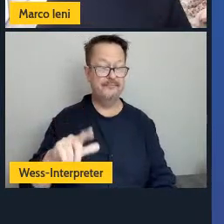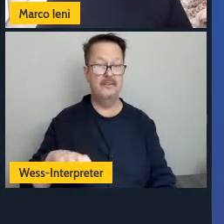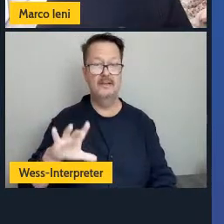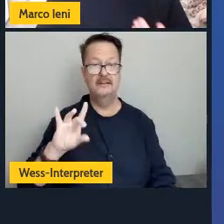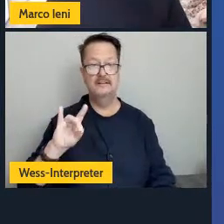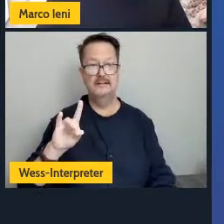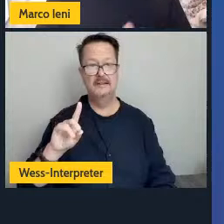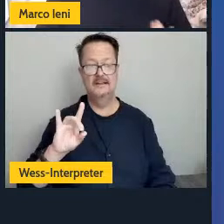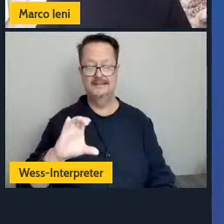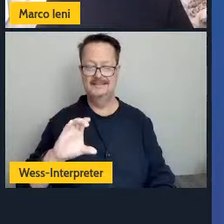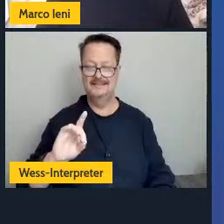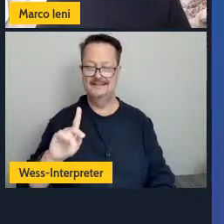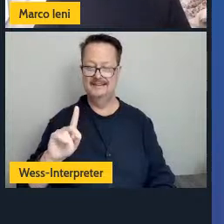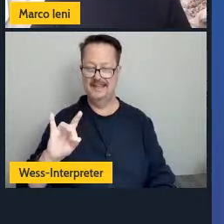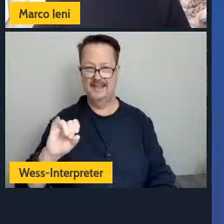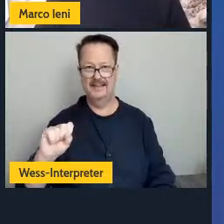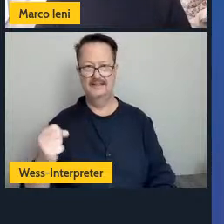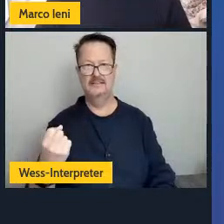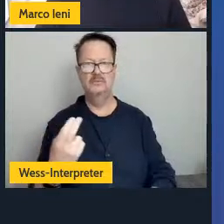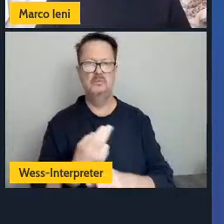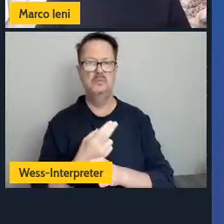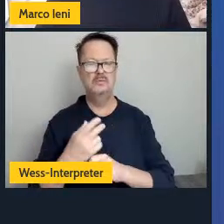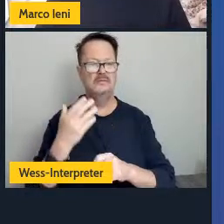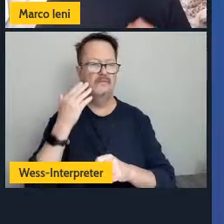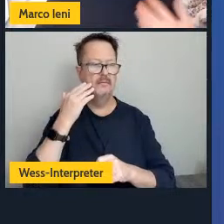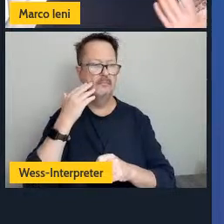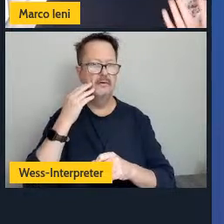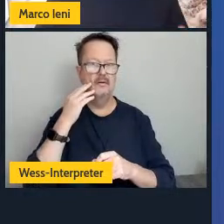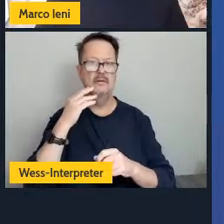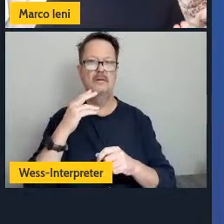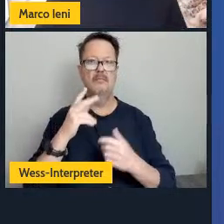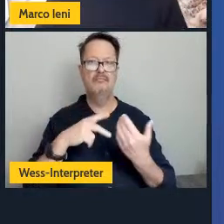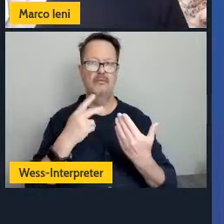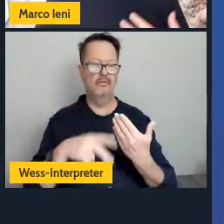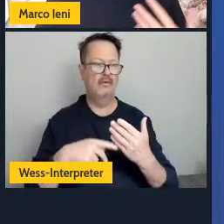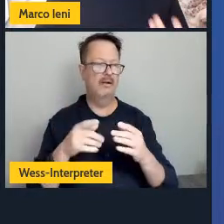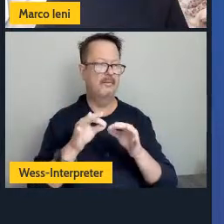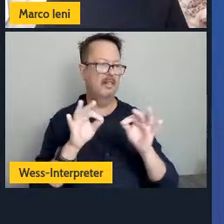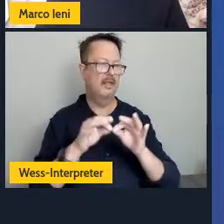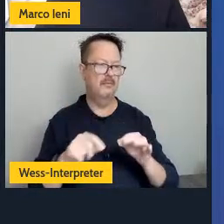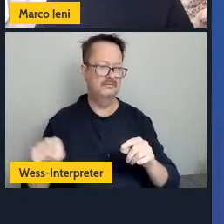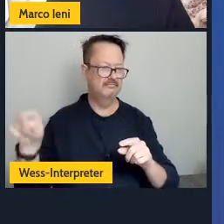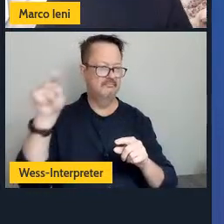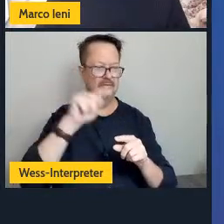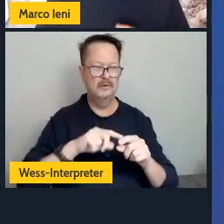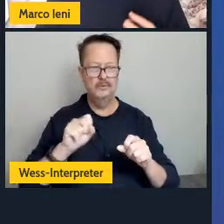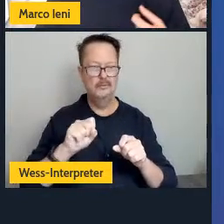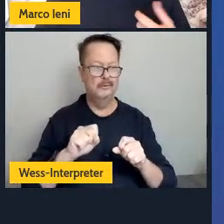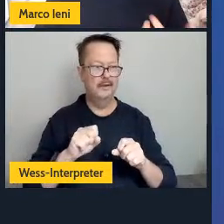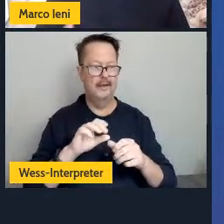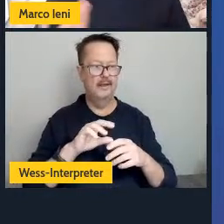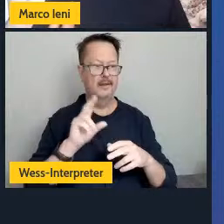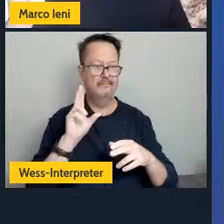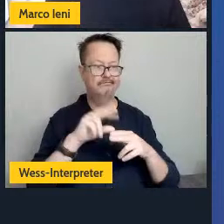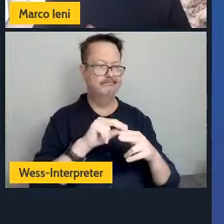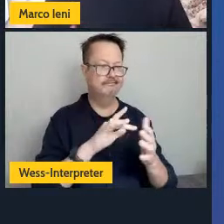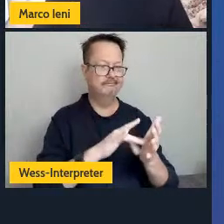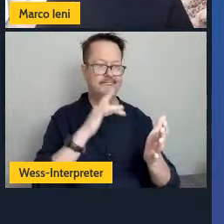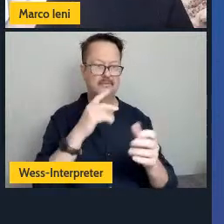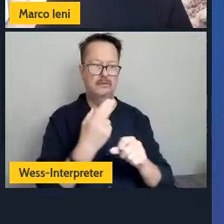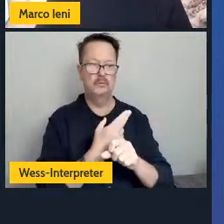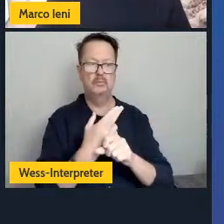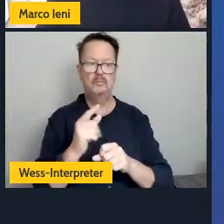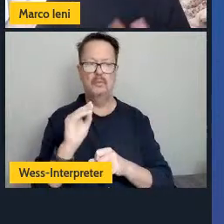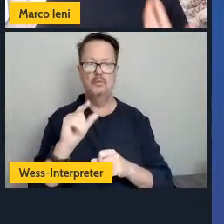CDKs uses familiar programming languages, as we saw. This means that you can leverage the tools you